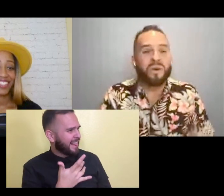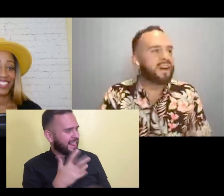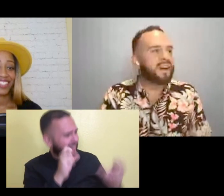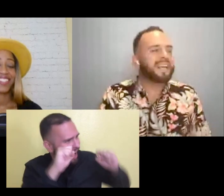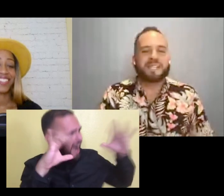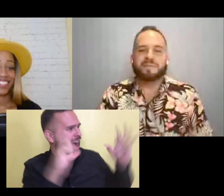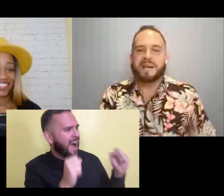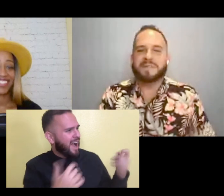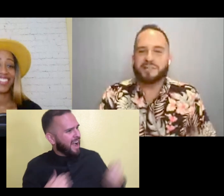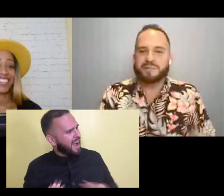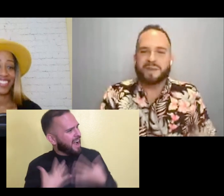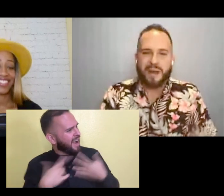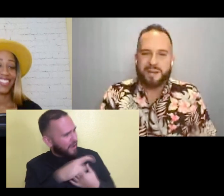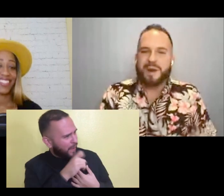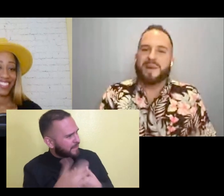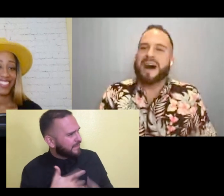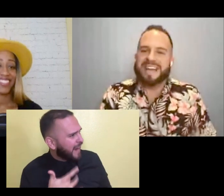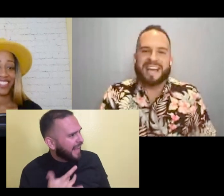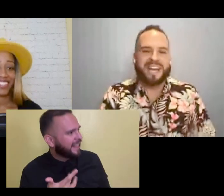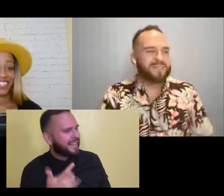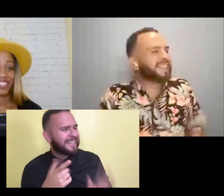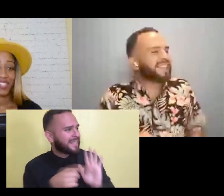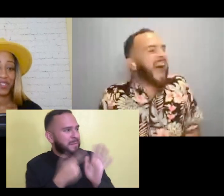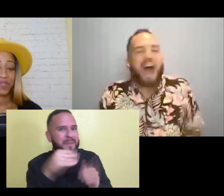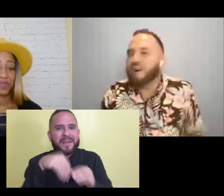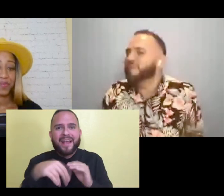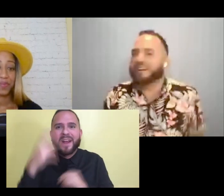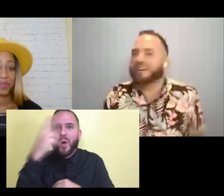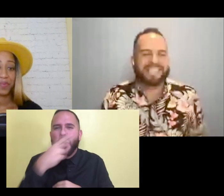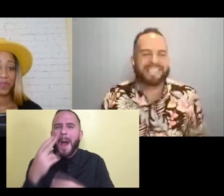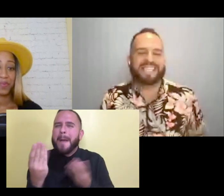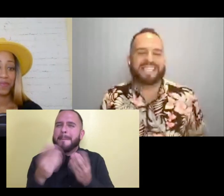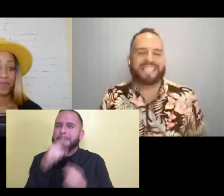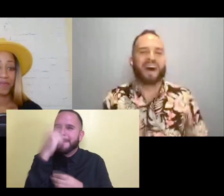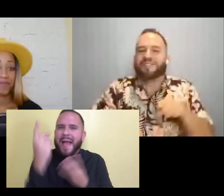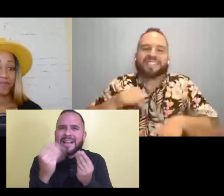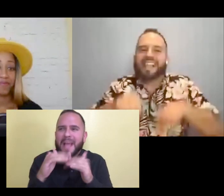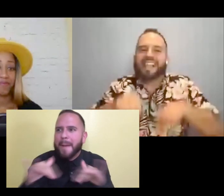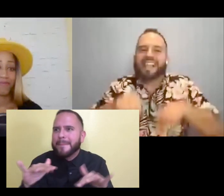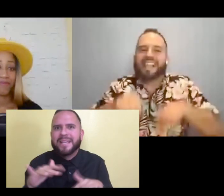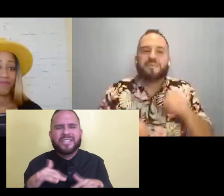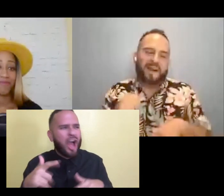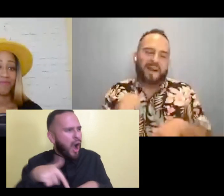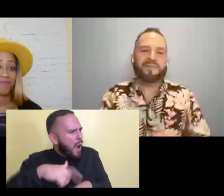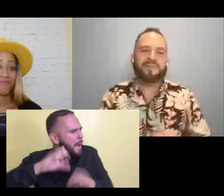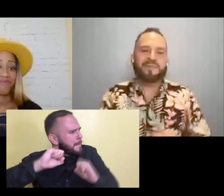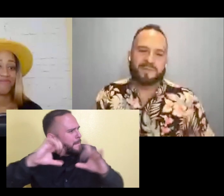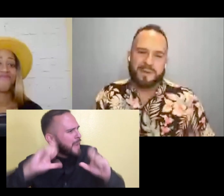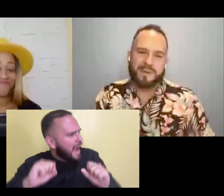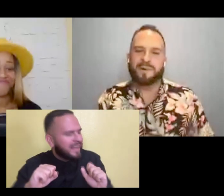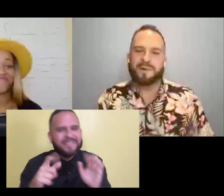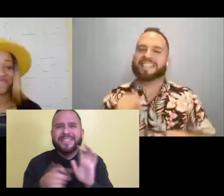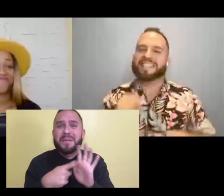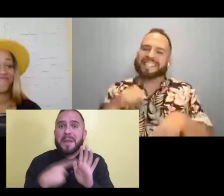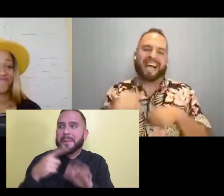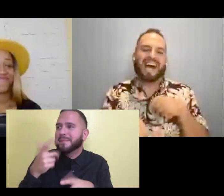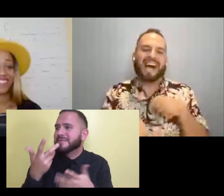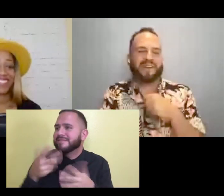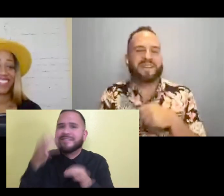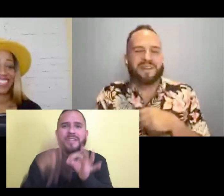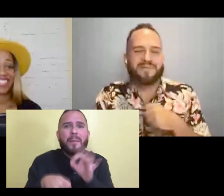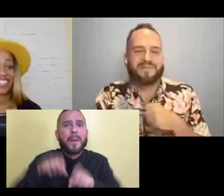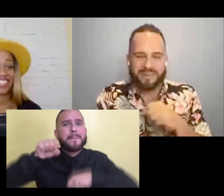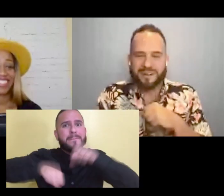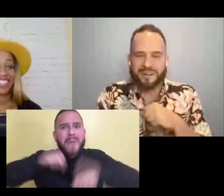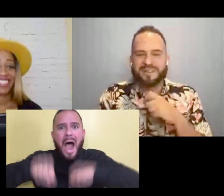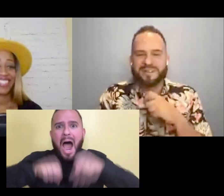ridiculous. Or sometimes it's just me riding my bike, and I'm just like, how fun is this? I'm just like, my friend calls me Pee Wee because